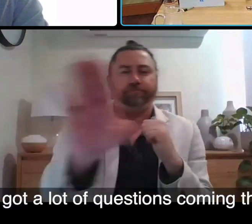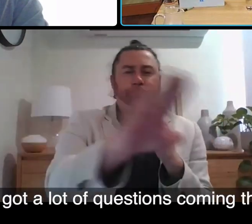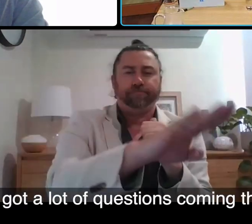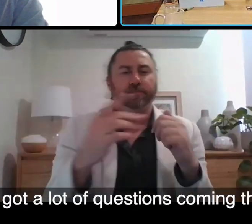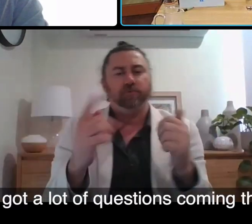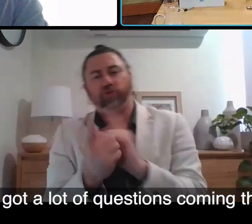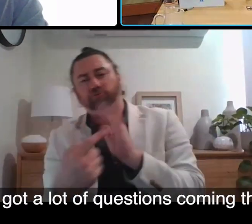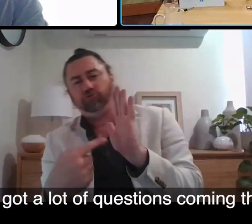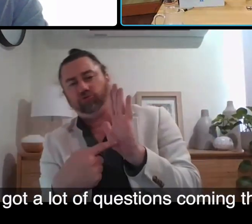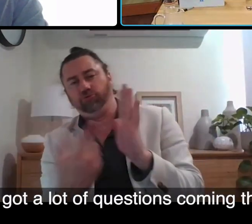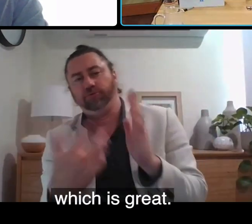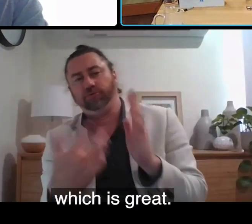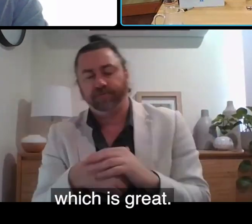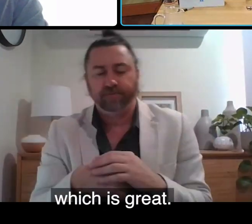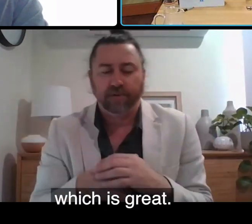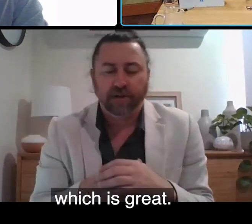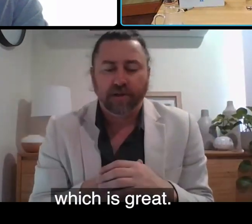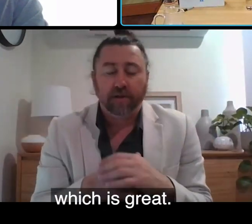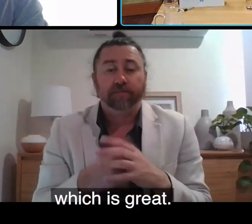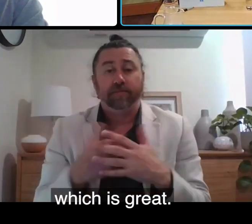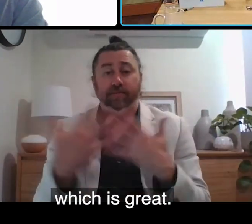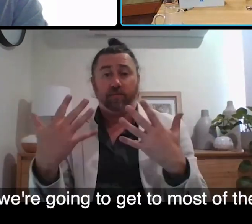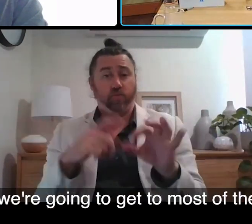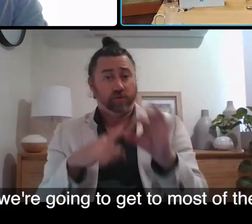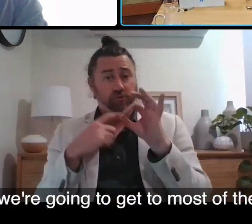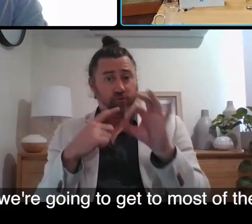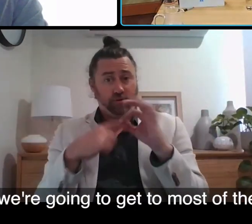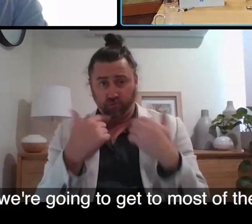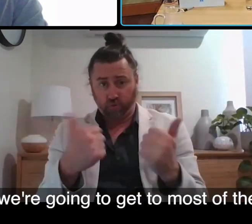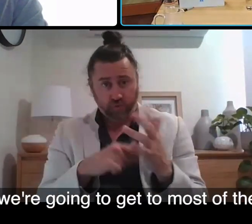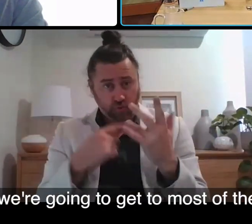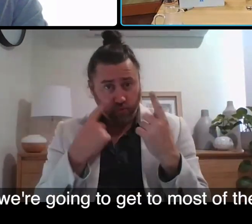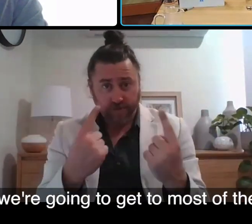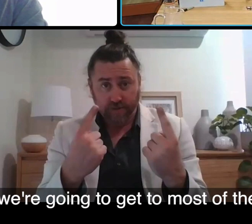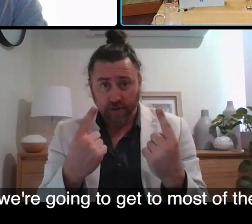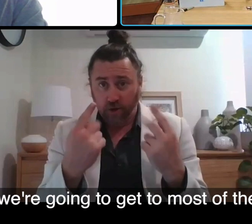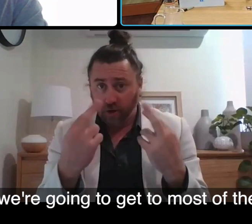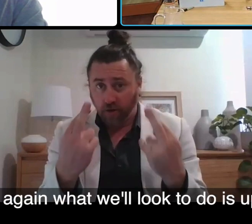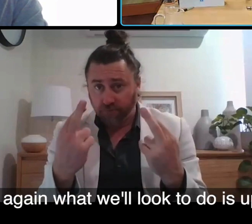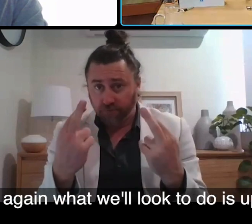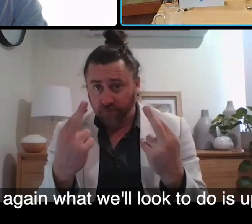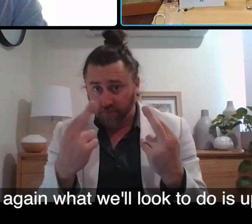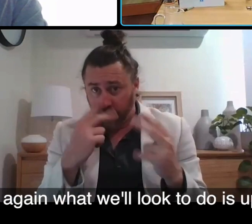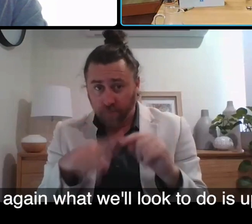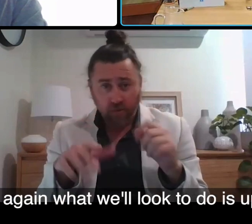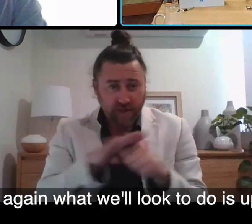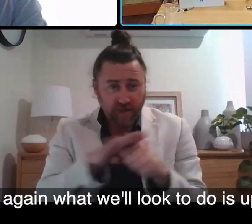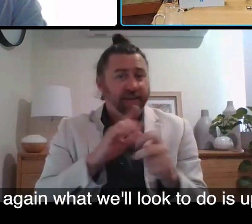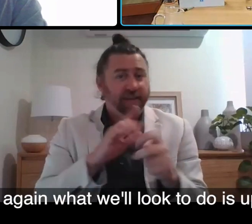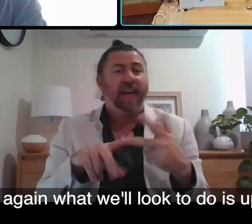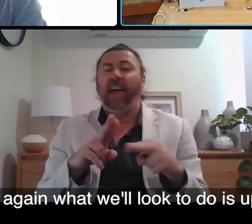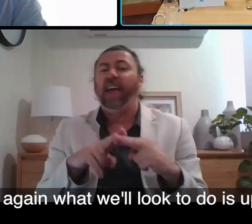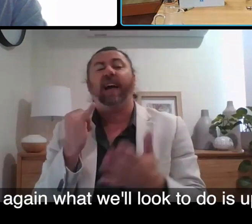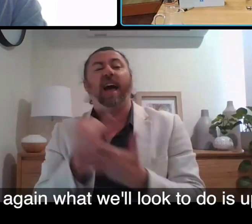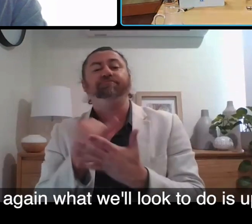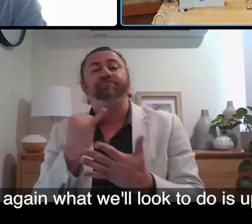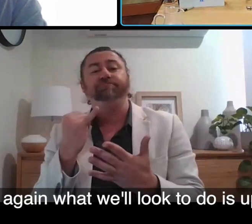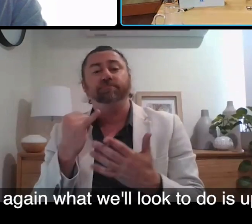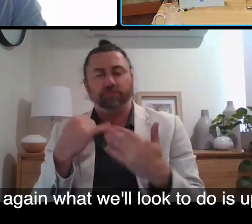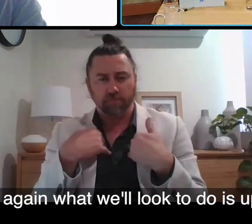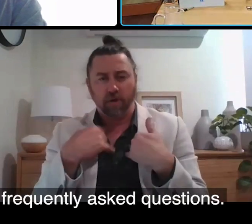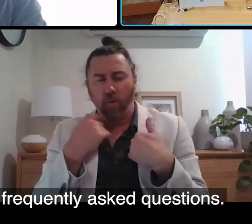Thanks, Emma. So we've got a lot of questions coming through, which is great. I'm hoping we're going to get to most of them, but if we don't, again, what we'll look to do